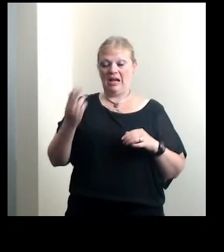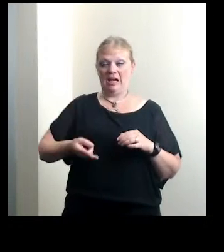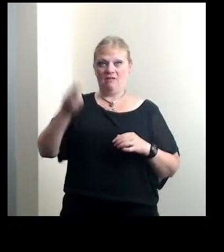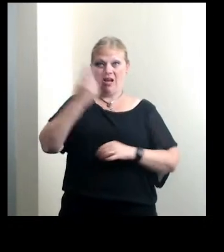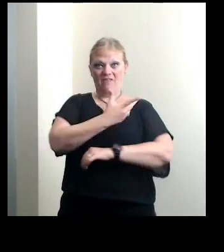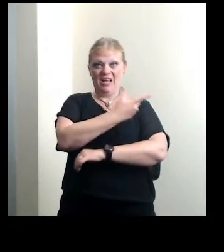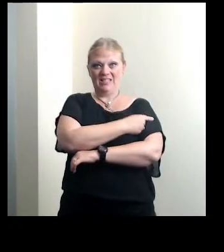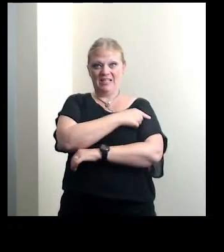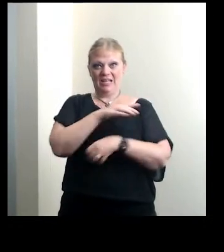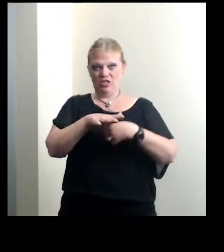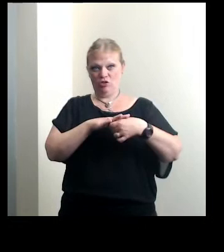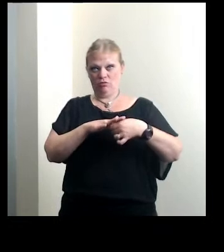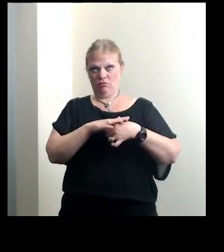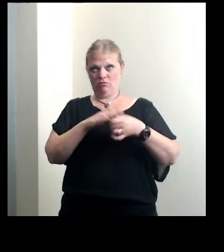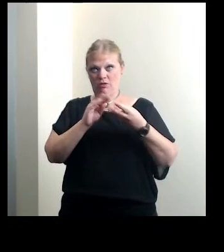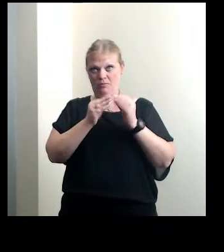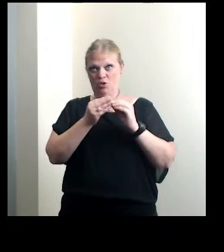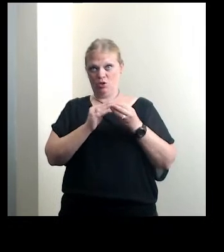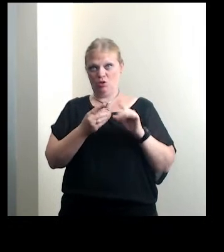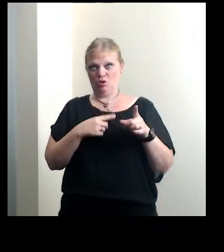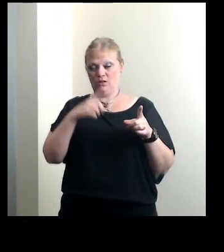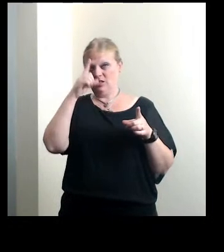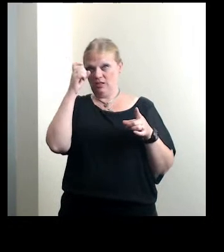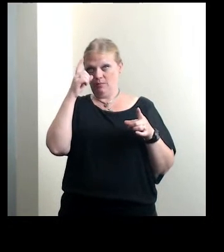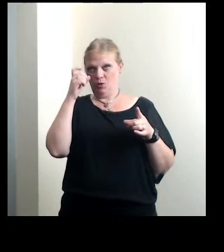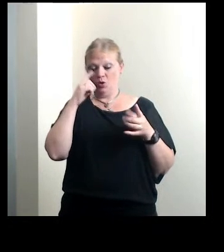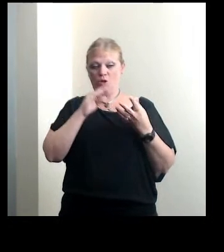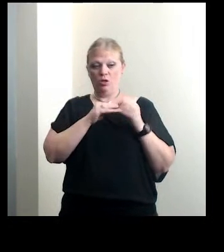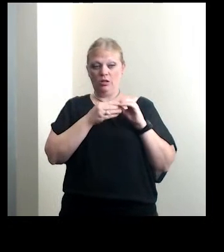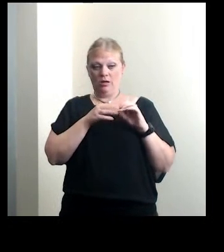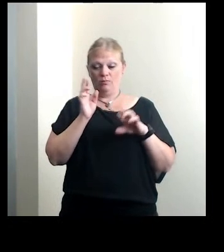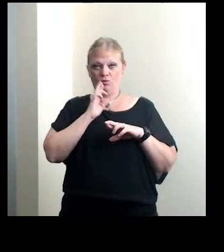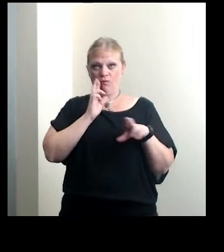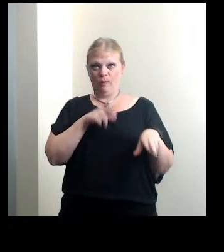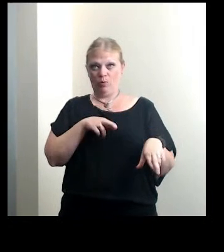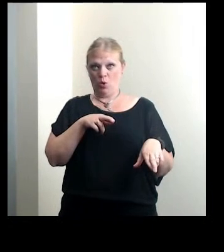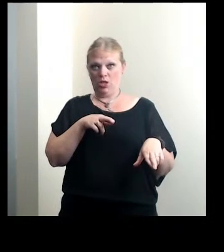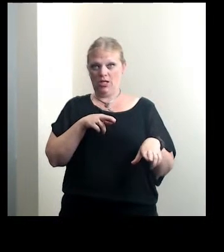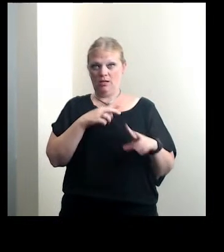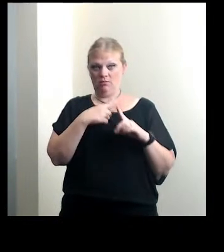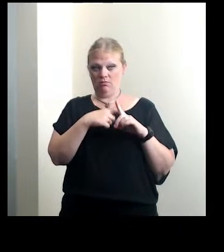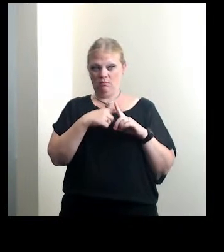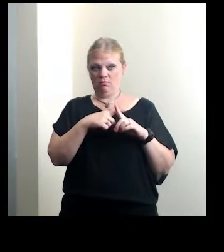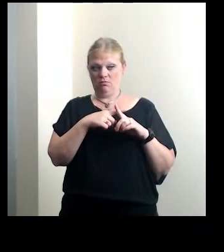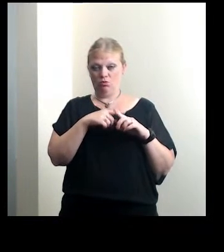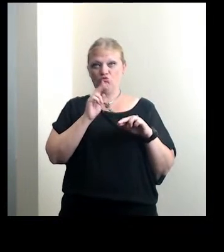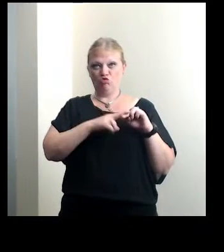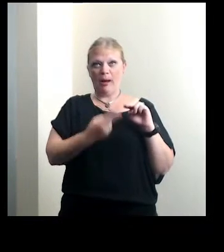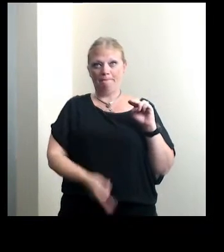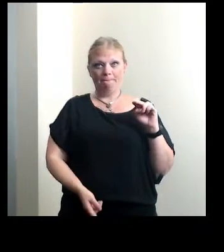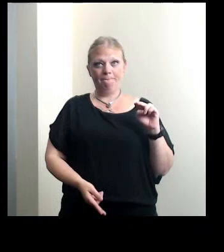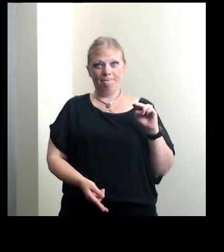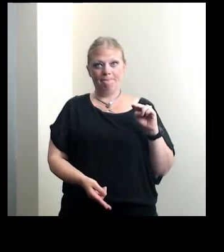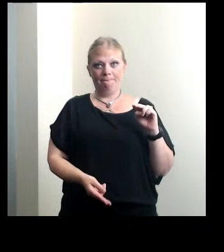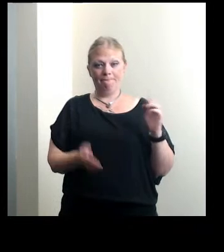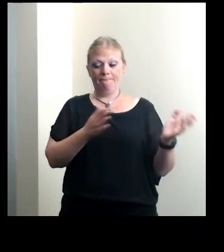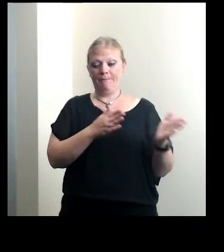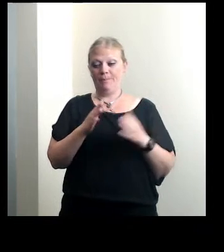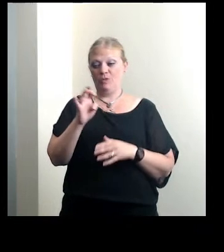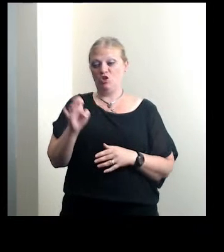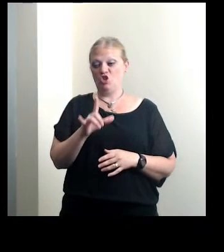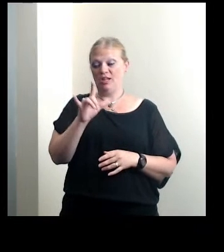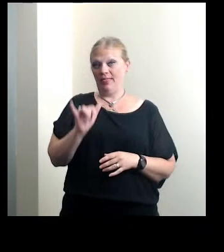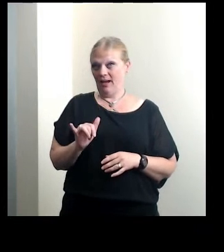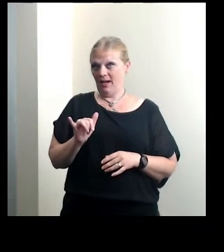vaccination rates, that over the summer, the numbers of reported COVID-19 cases really dropped. And then during July,